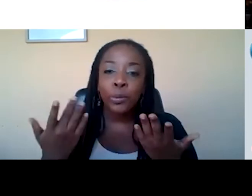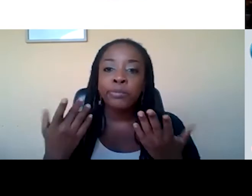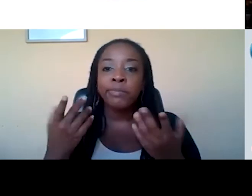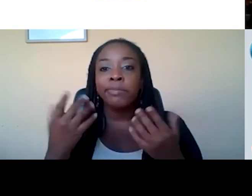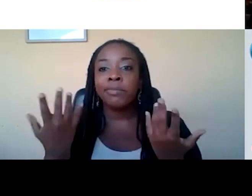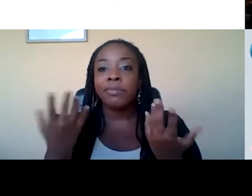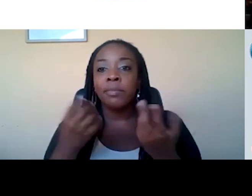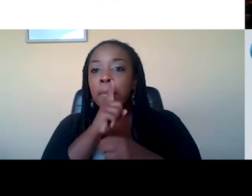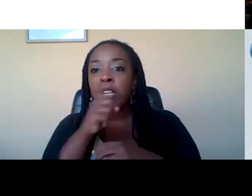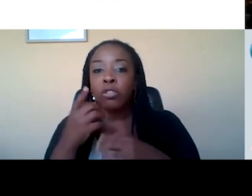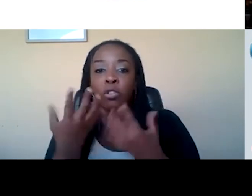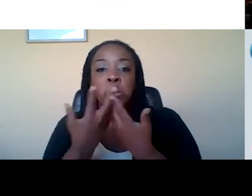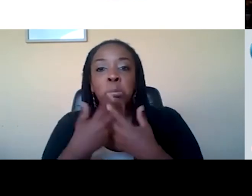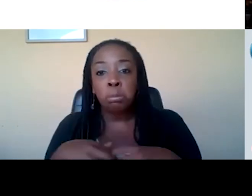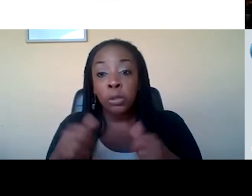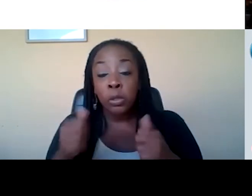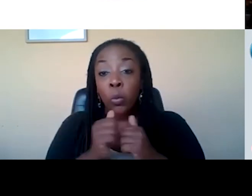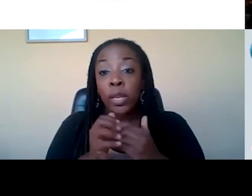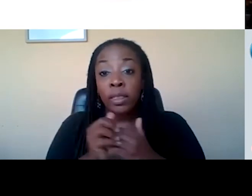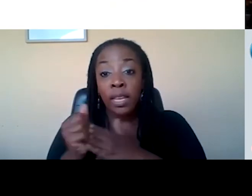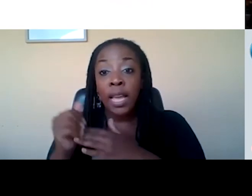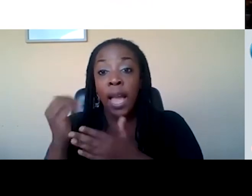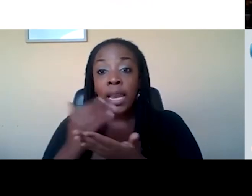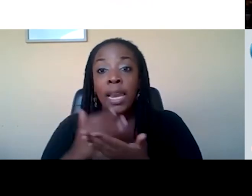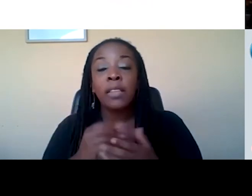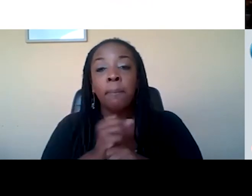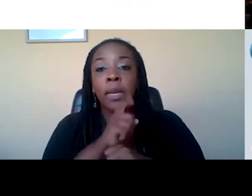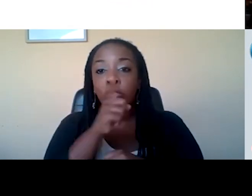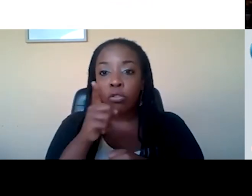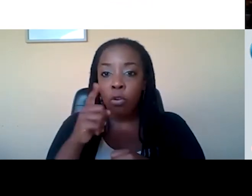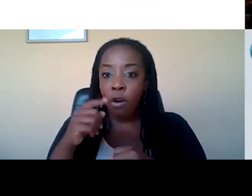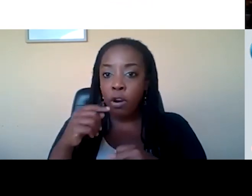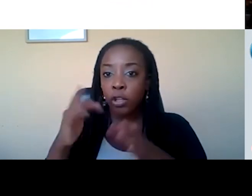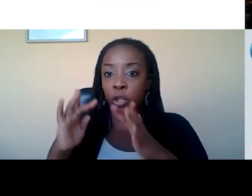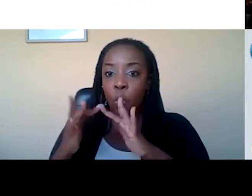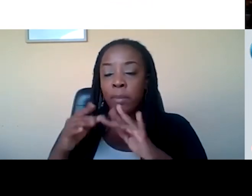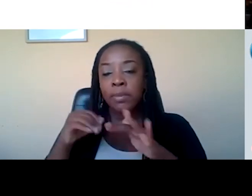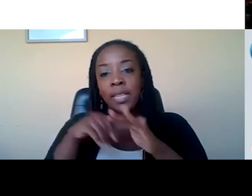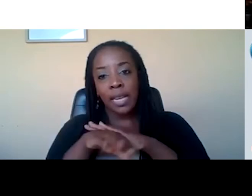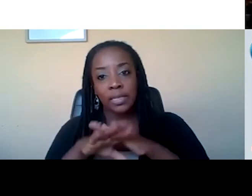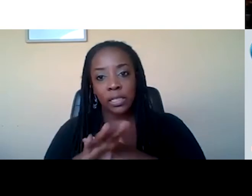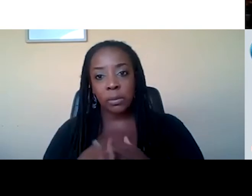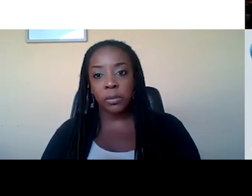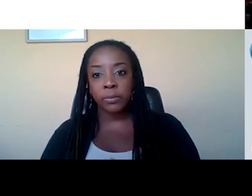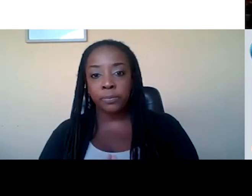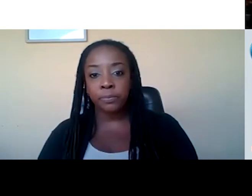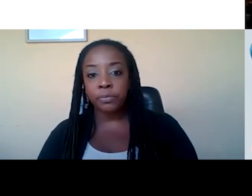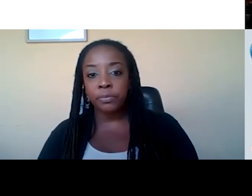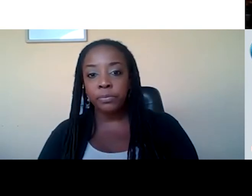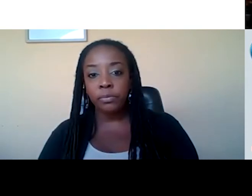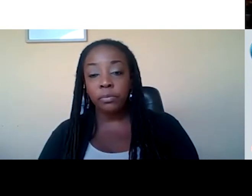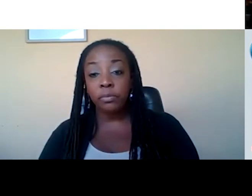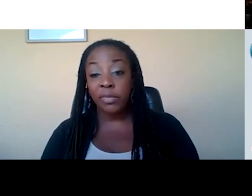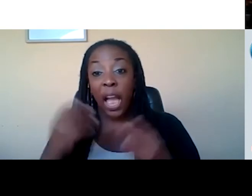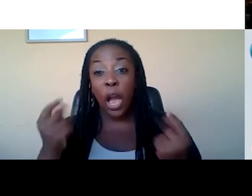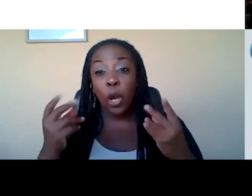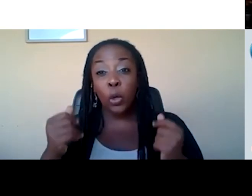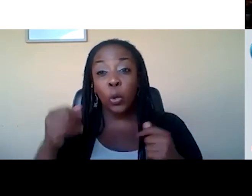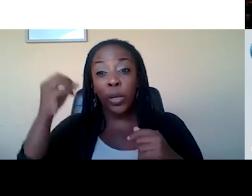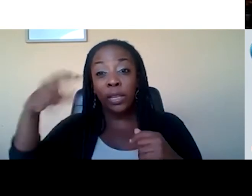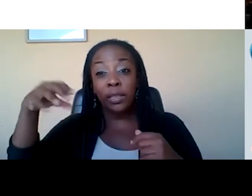comply with the guidelines to ensure that their websites are accessible. And some quick tips to